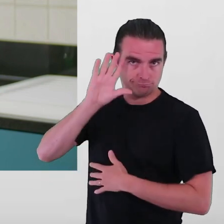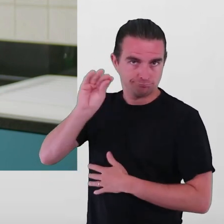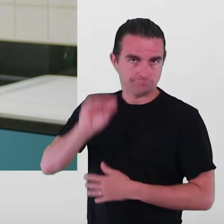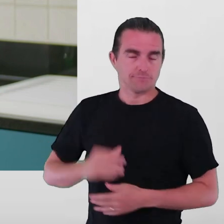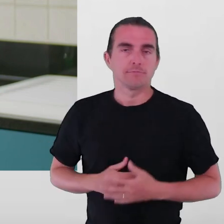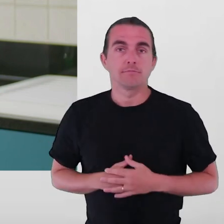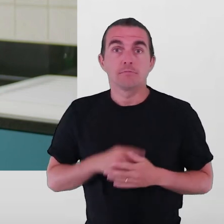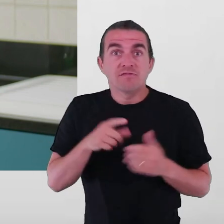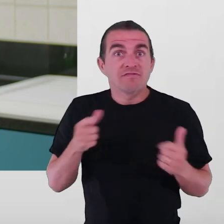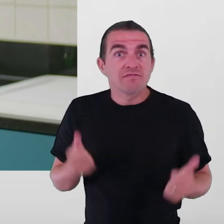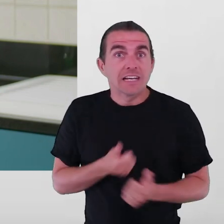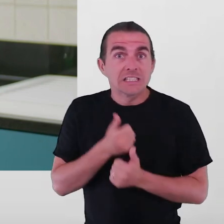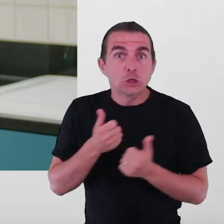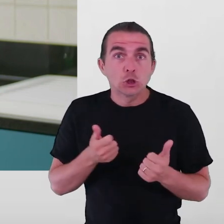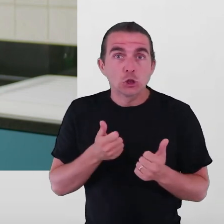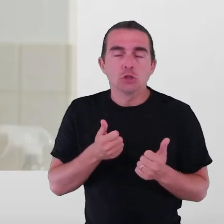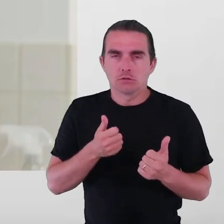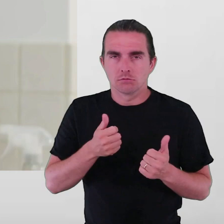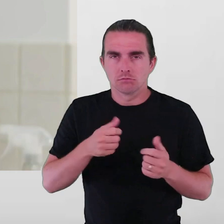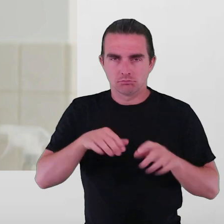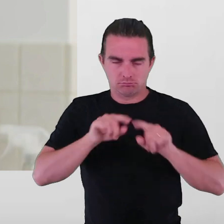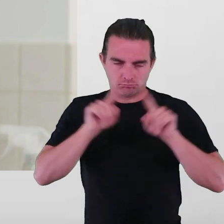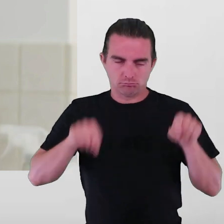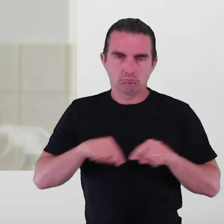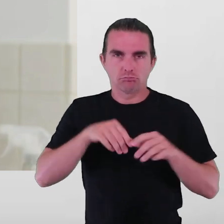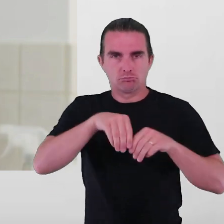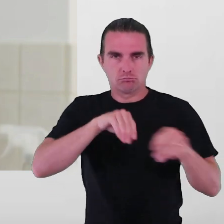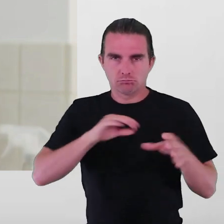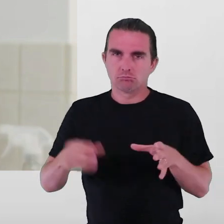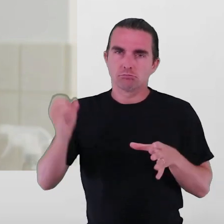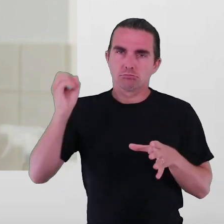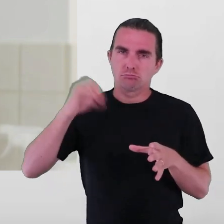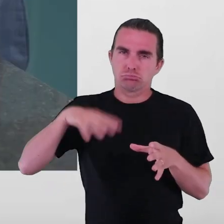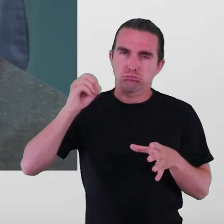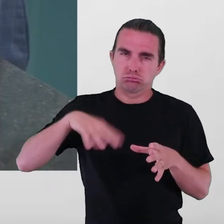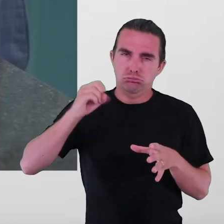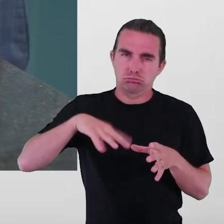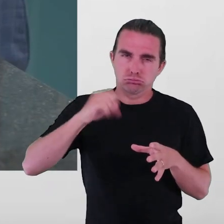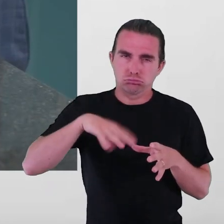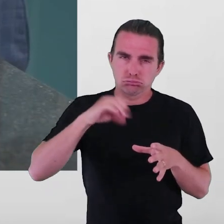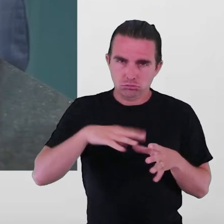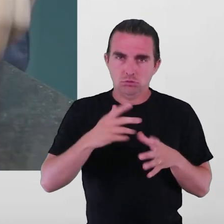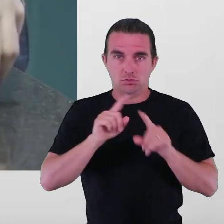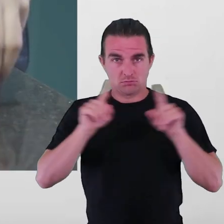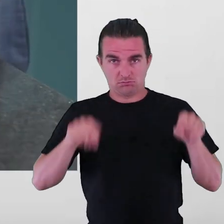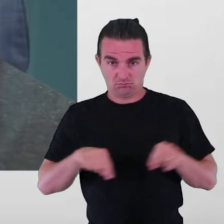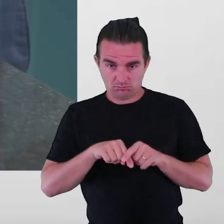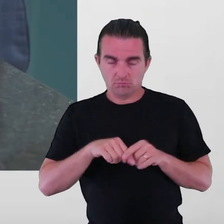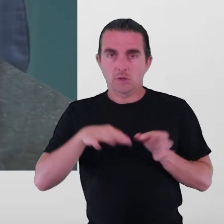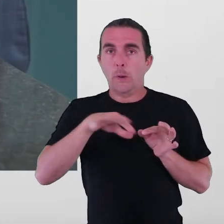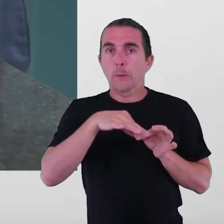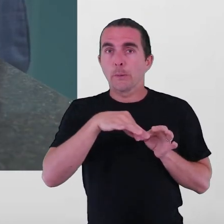www.gov.uk/report COVID-19 result. Once your test is complete, place all the used